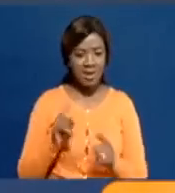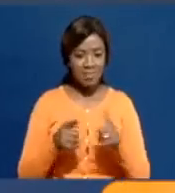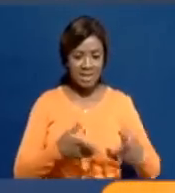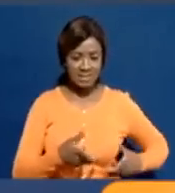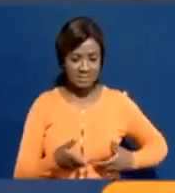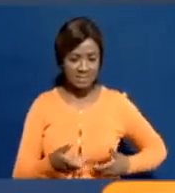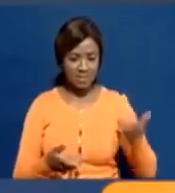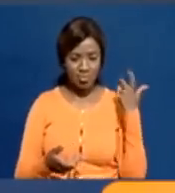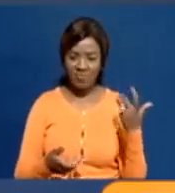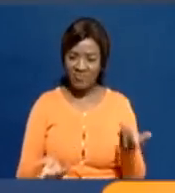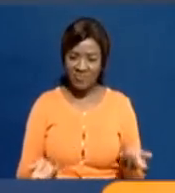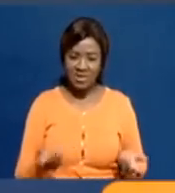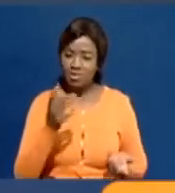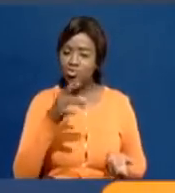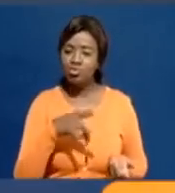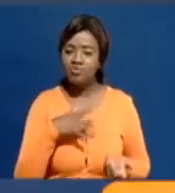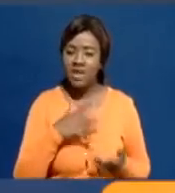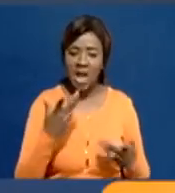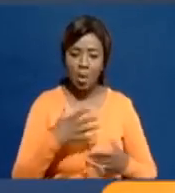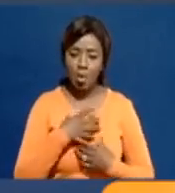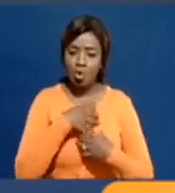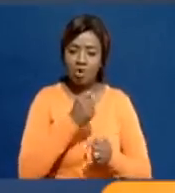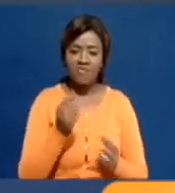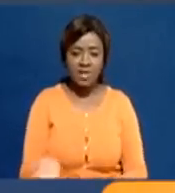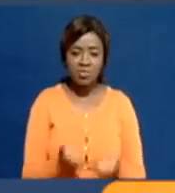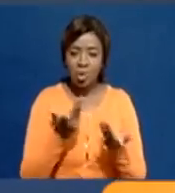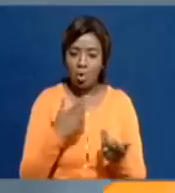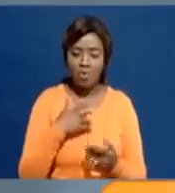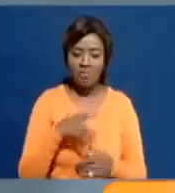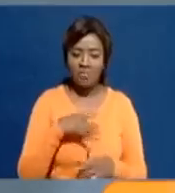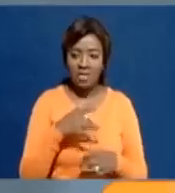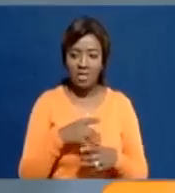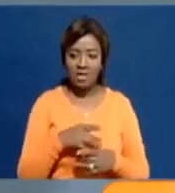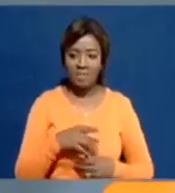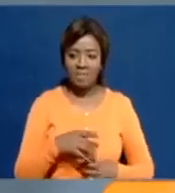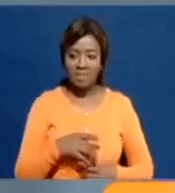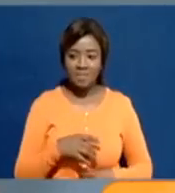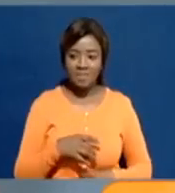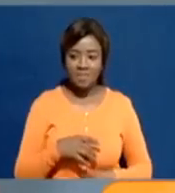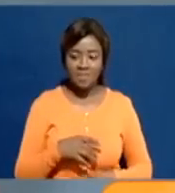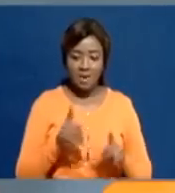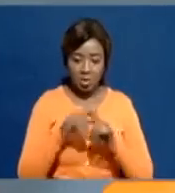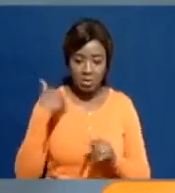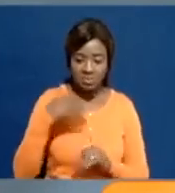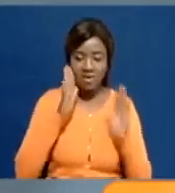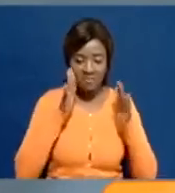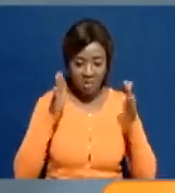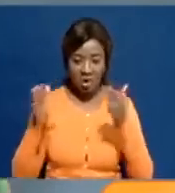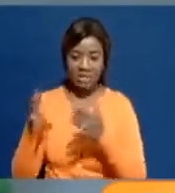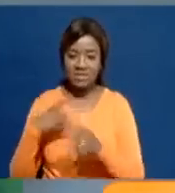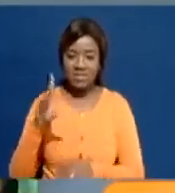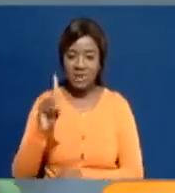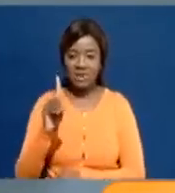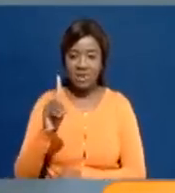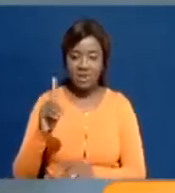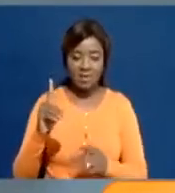those things. Yeah. How did you regain your confidence, or are you still on that journey? By tapping into my feminine divinity. Hmm. And that has got nothing